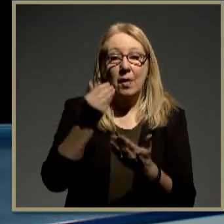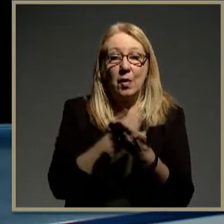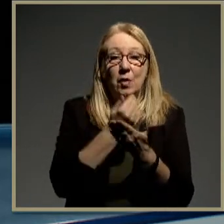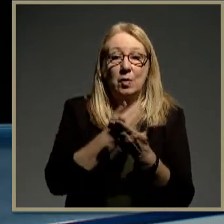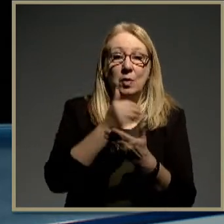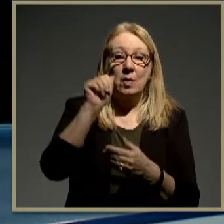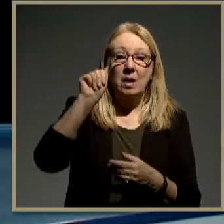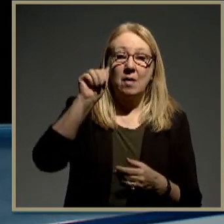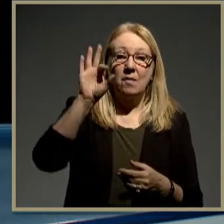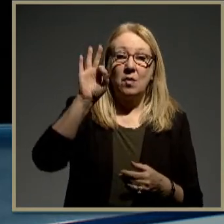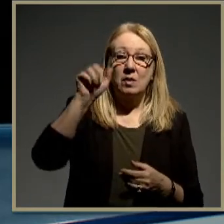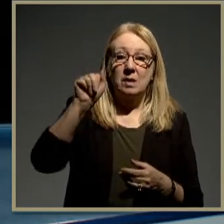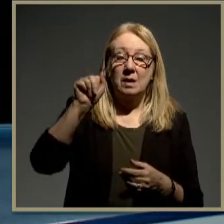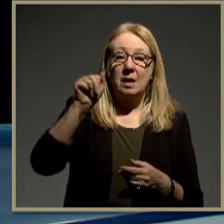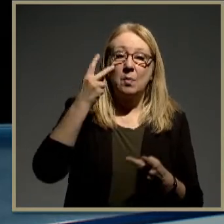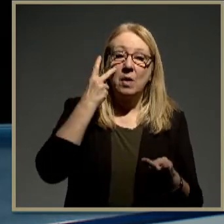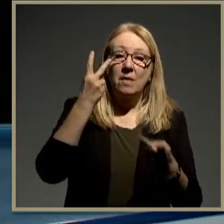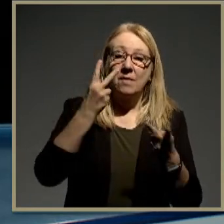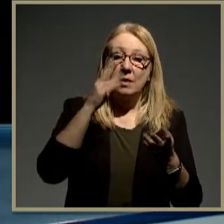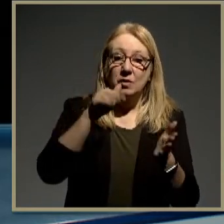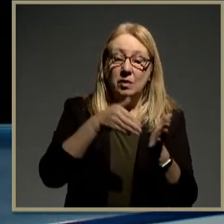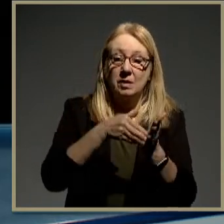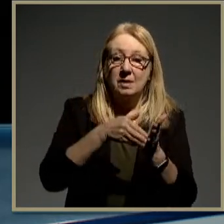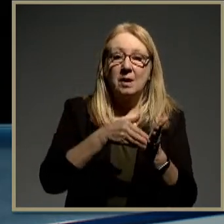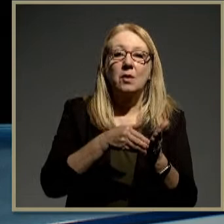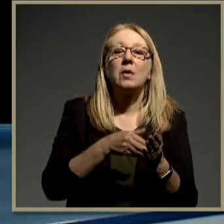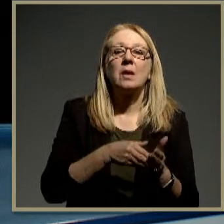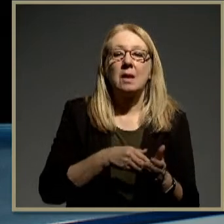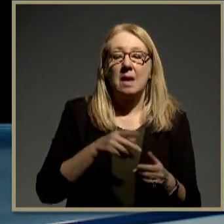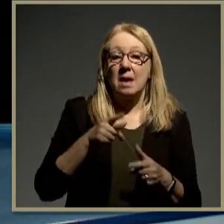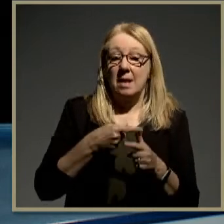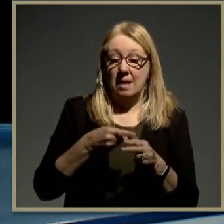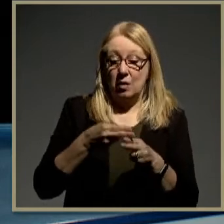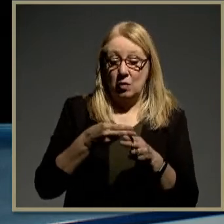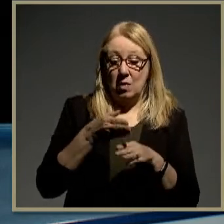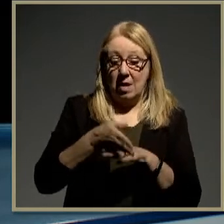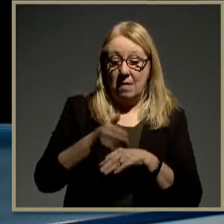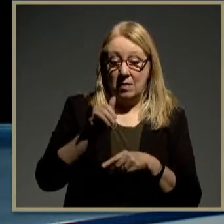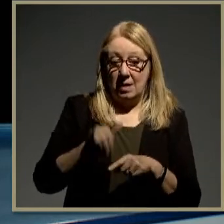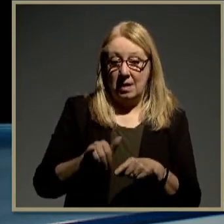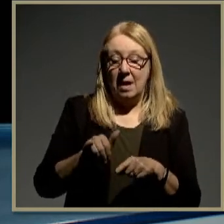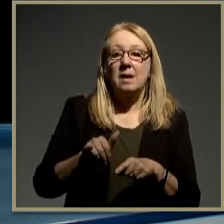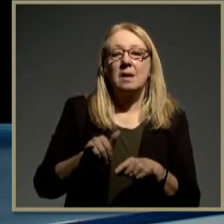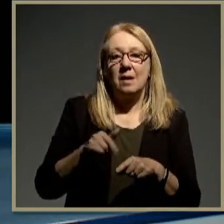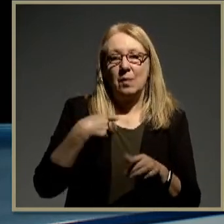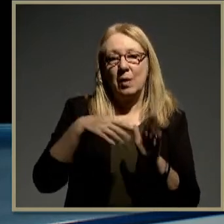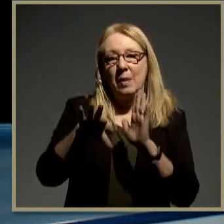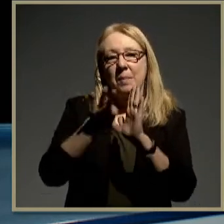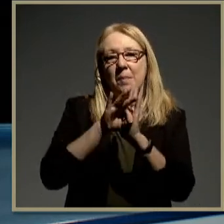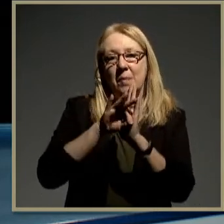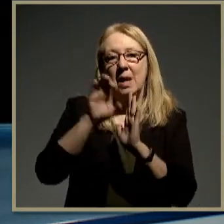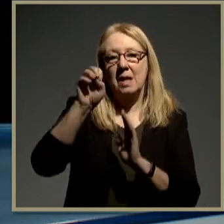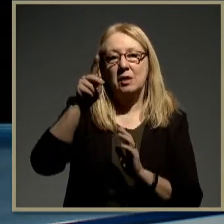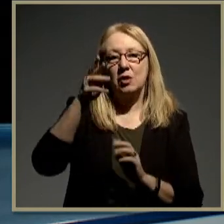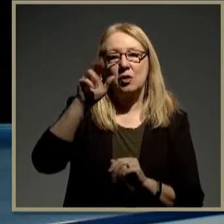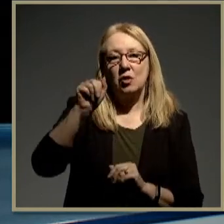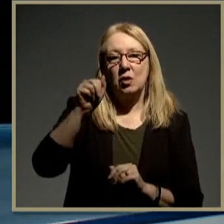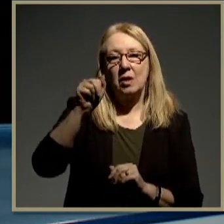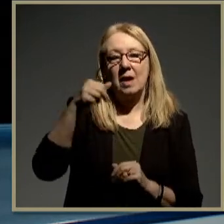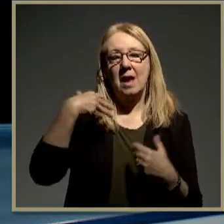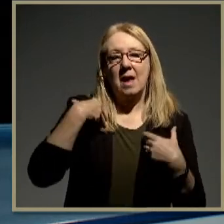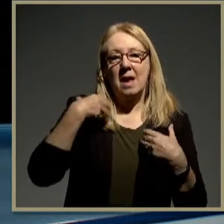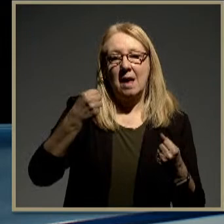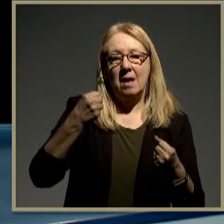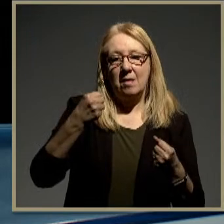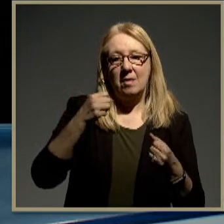Academy Gateway Visitors Center. A short time later, UCCS selected Centura Health as the healthcare partner for